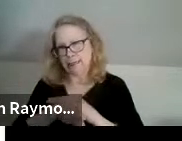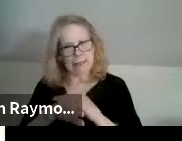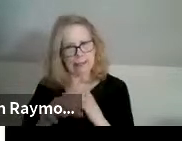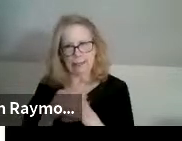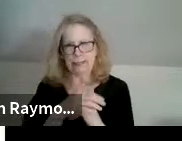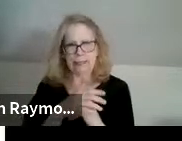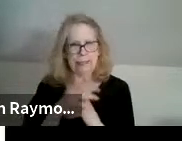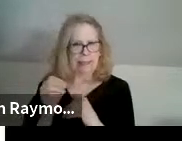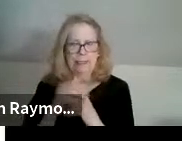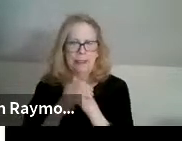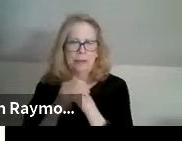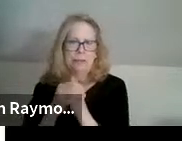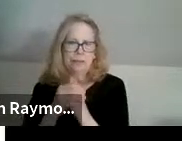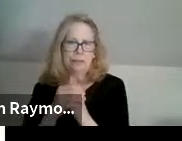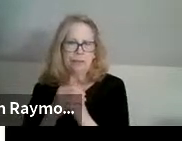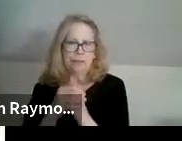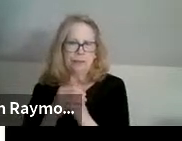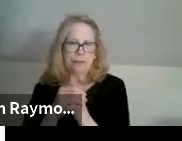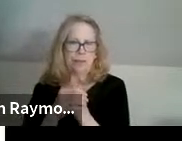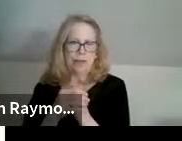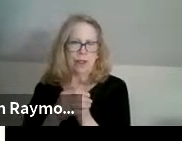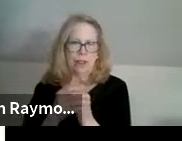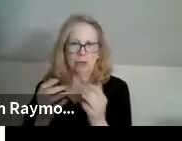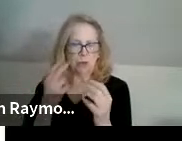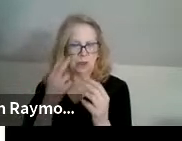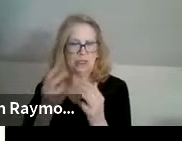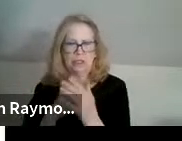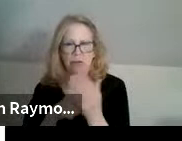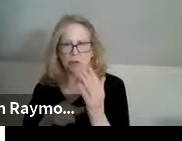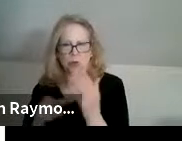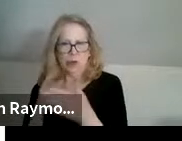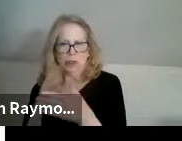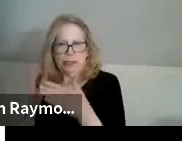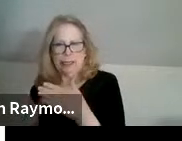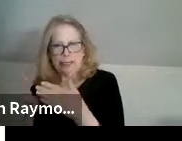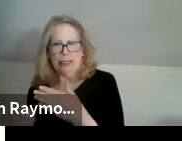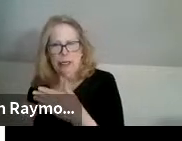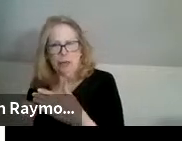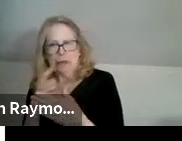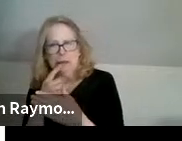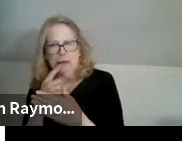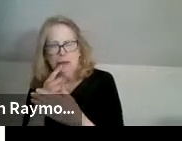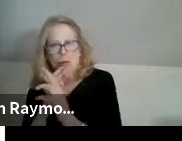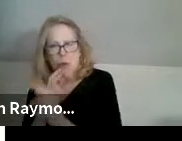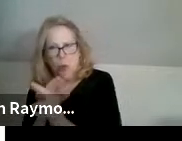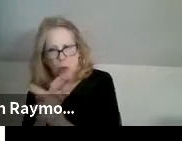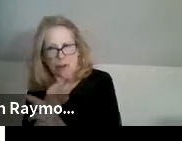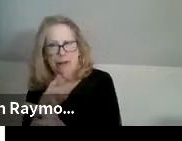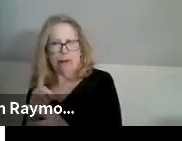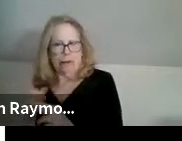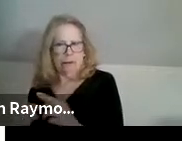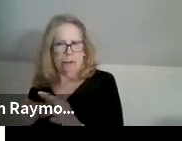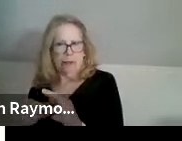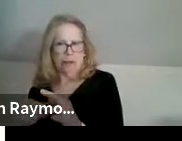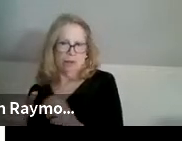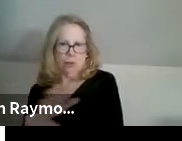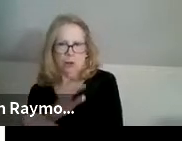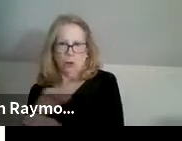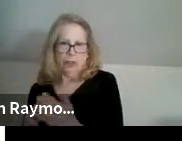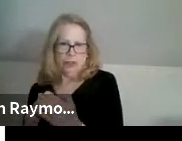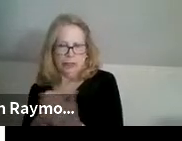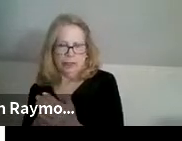the requirements they end up with and what we have under 508 and with the Air Carrier Access Act and with the